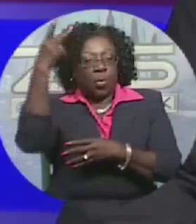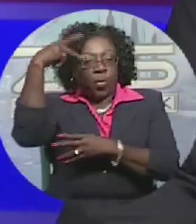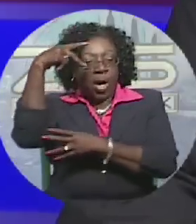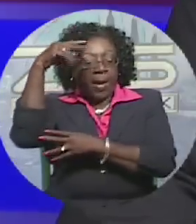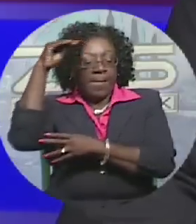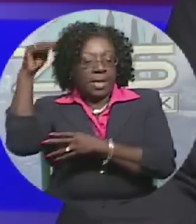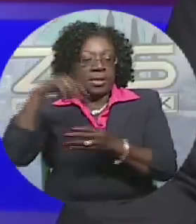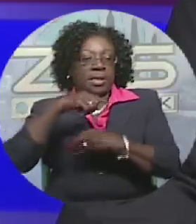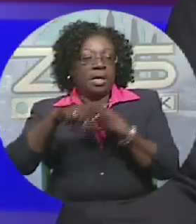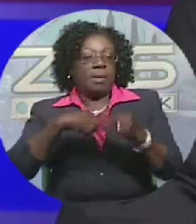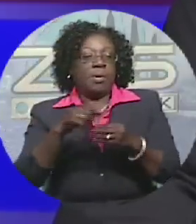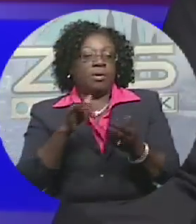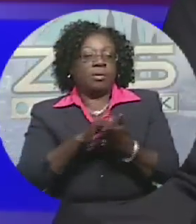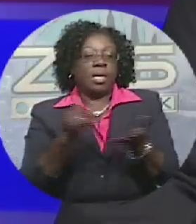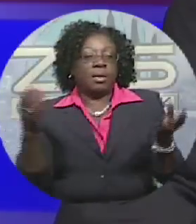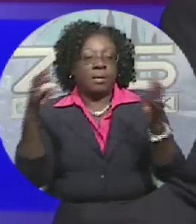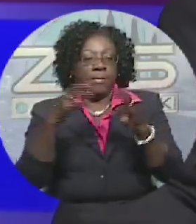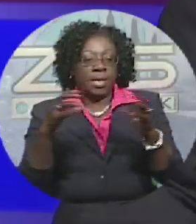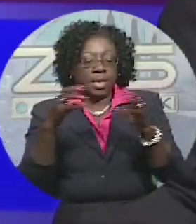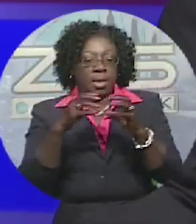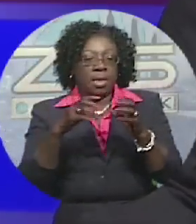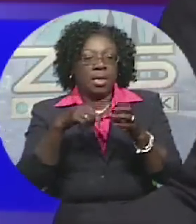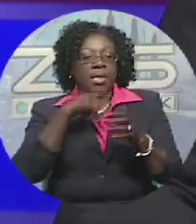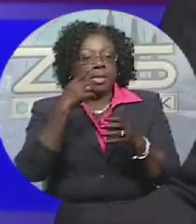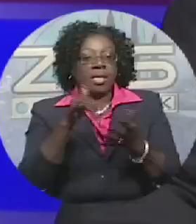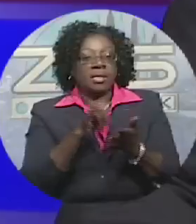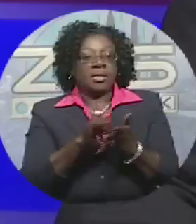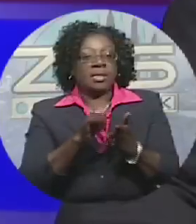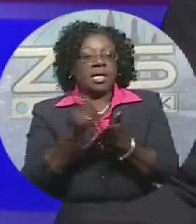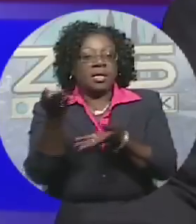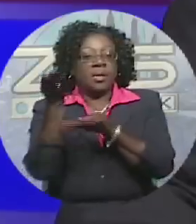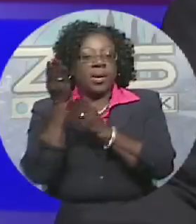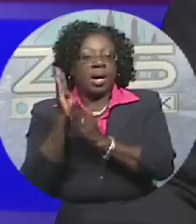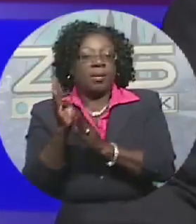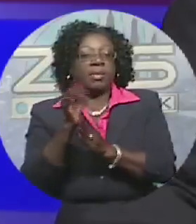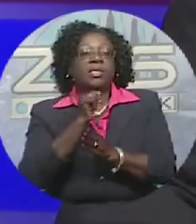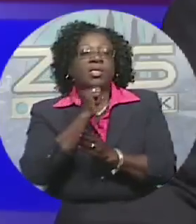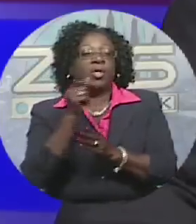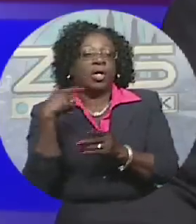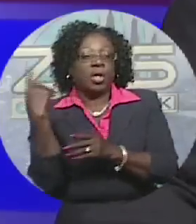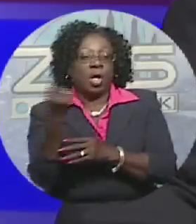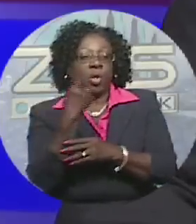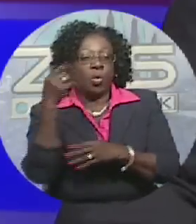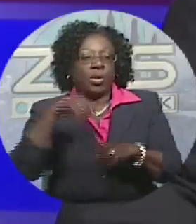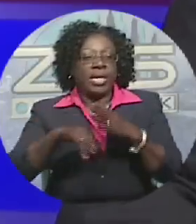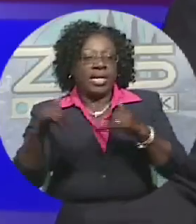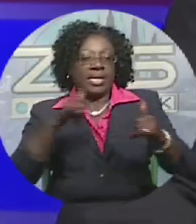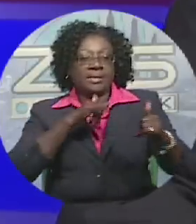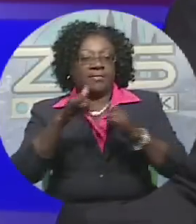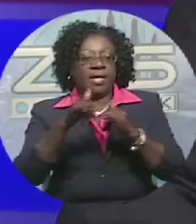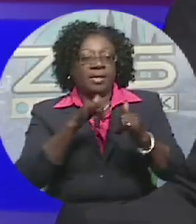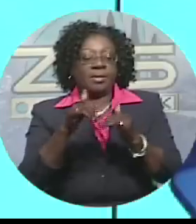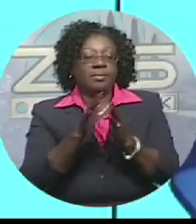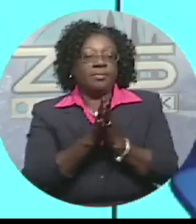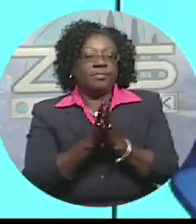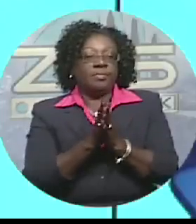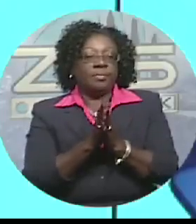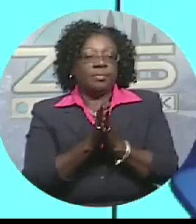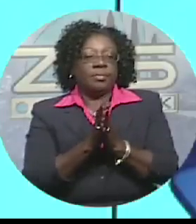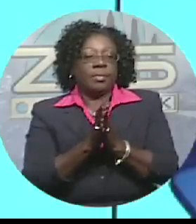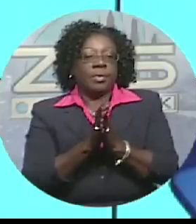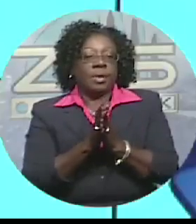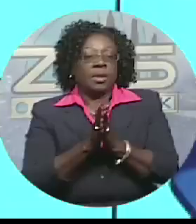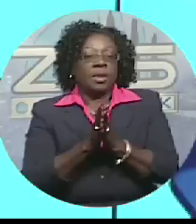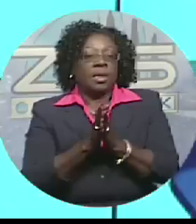with the international community. She tells us tonight that the Bahamas is not alone in its fight. As the